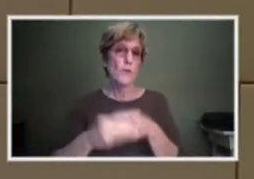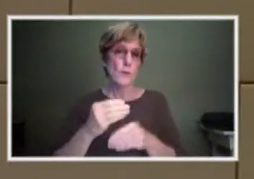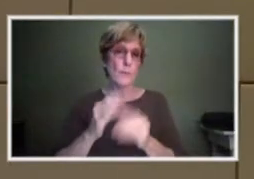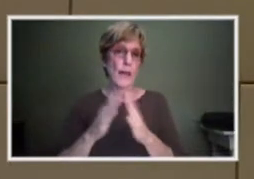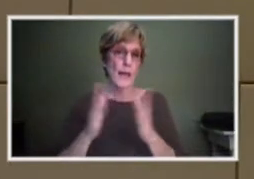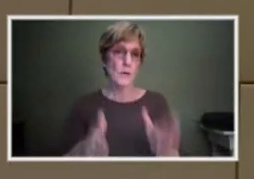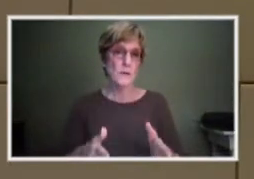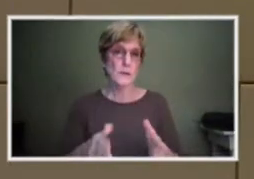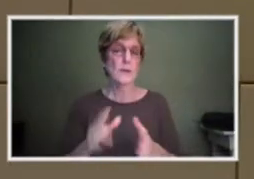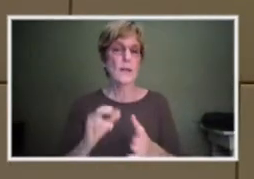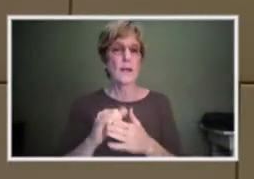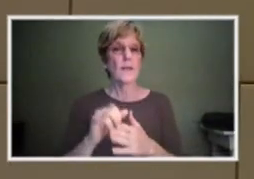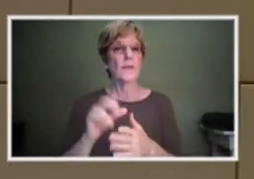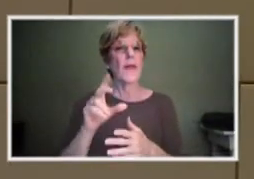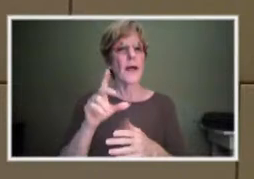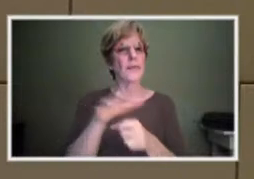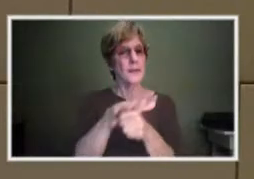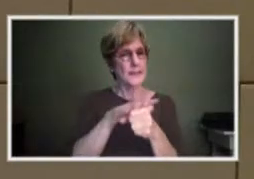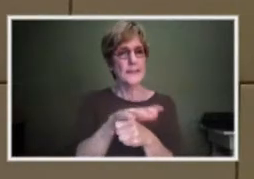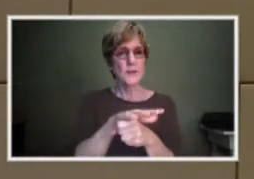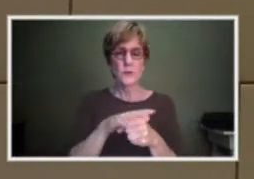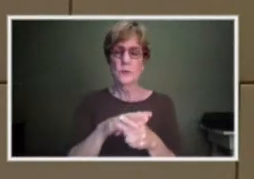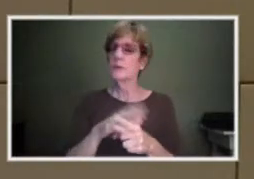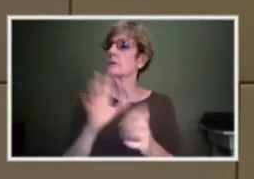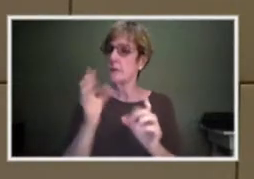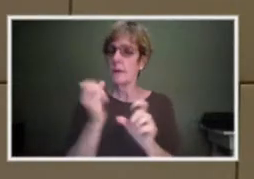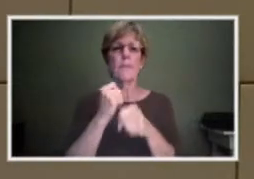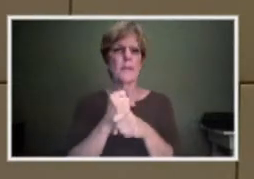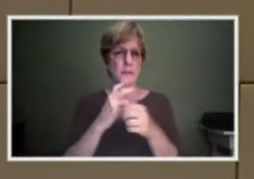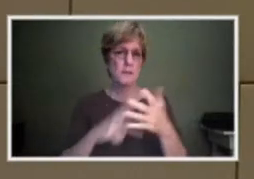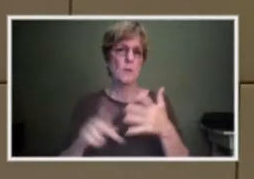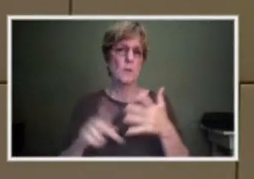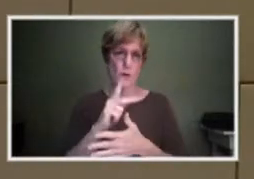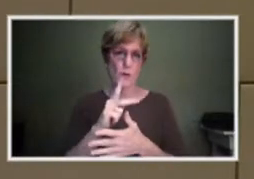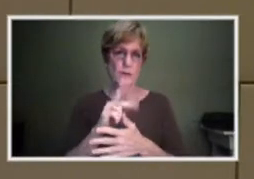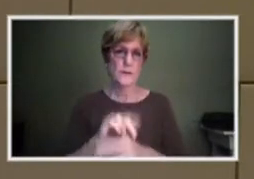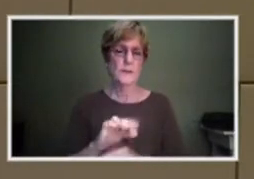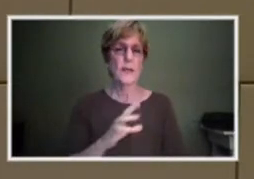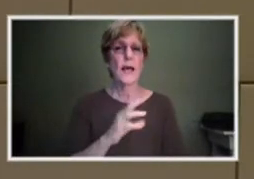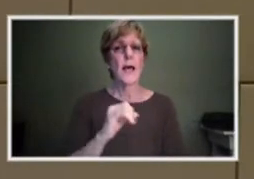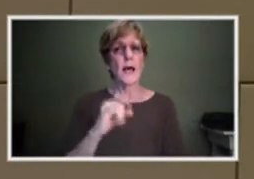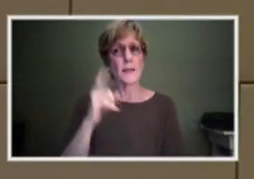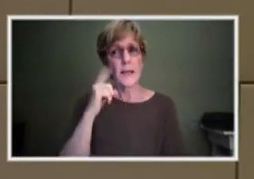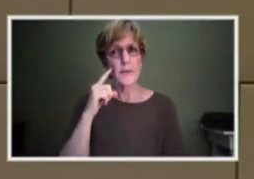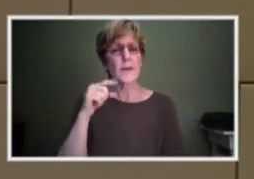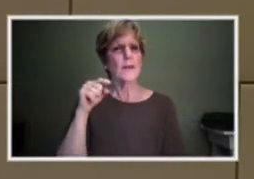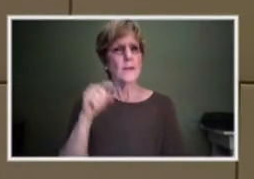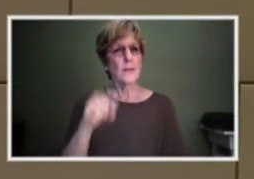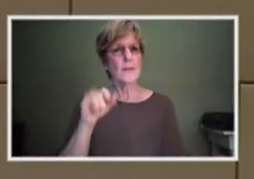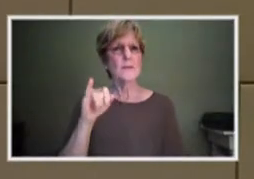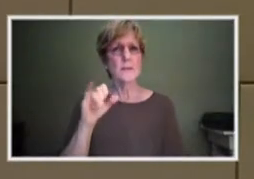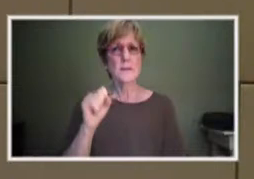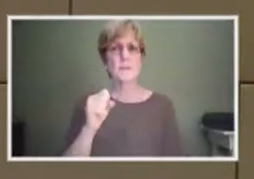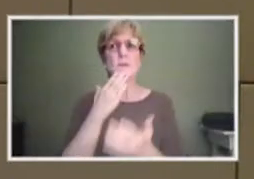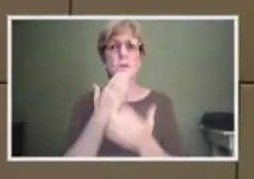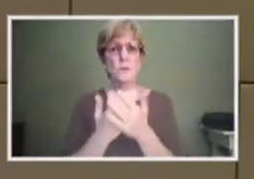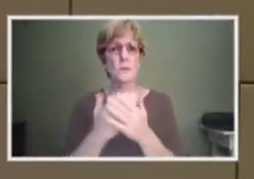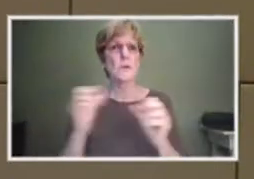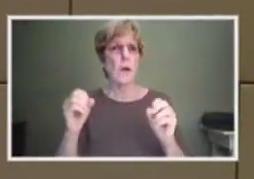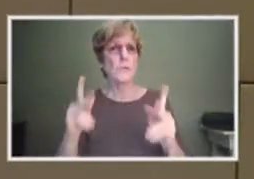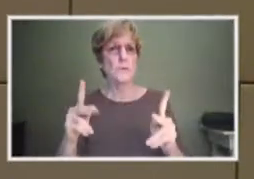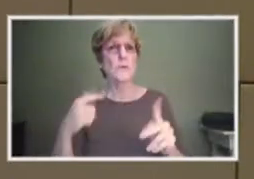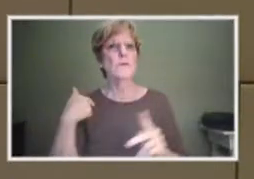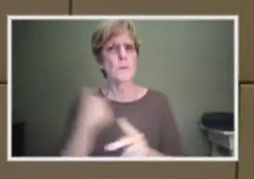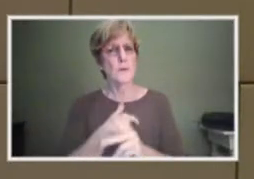the district definitely prioritizes. And I believe that this is a good opportunity for us to